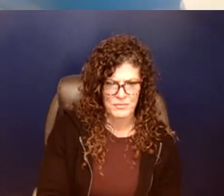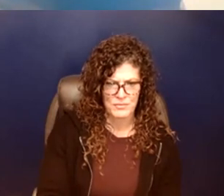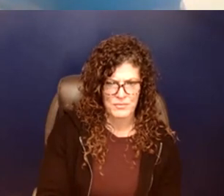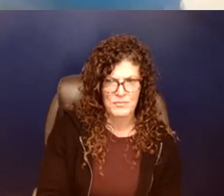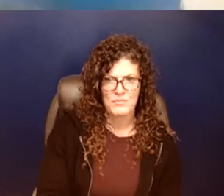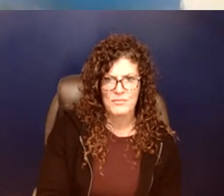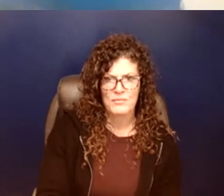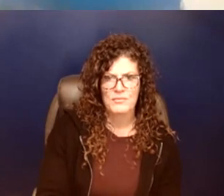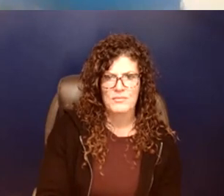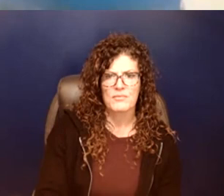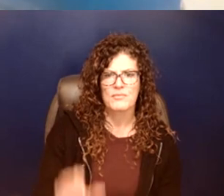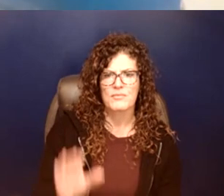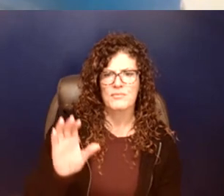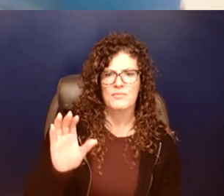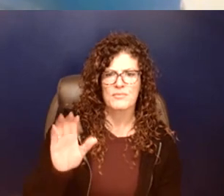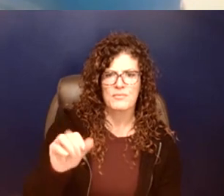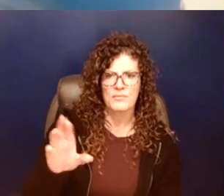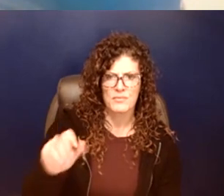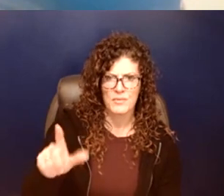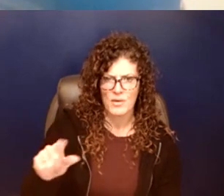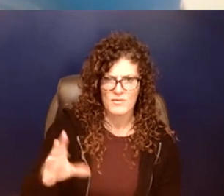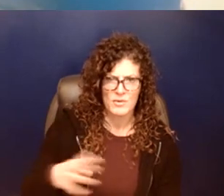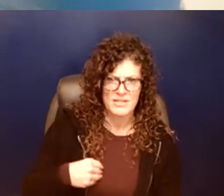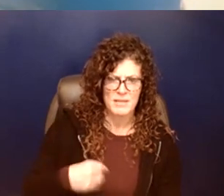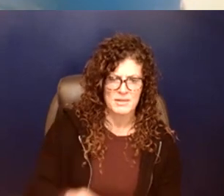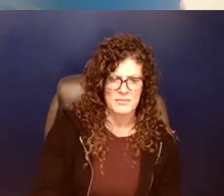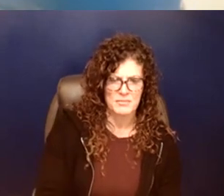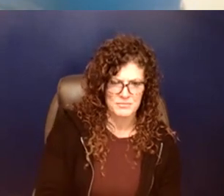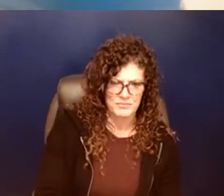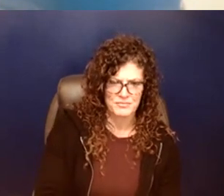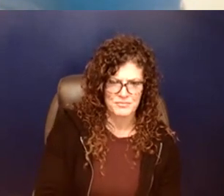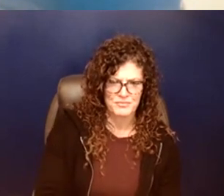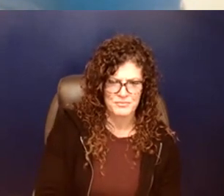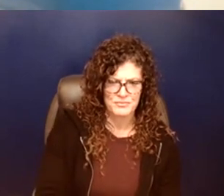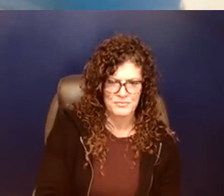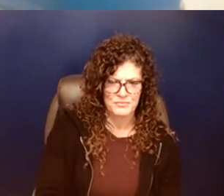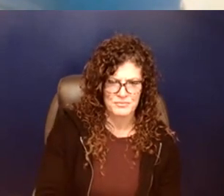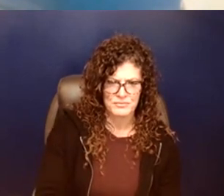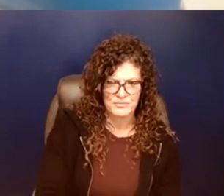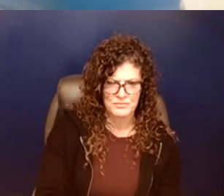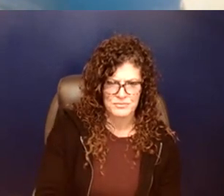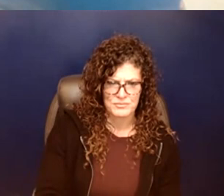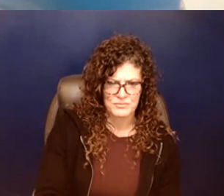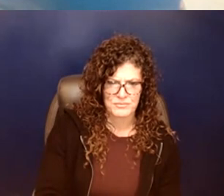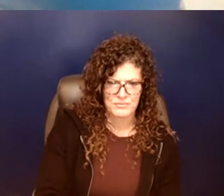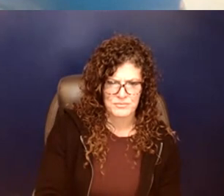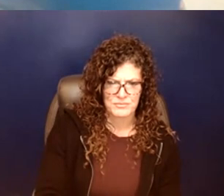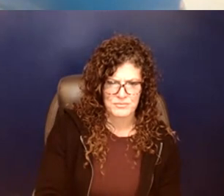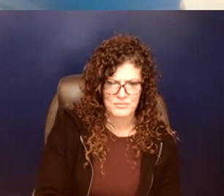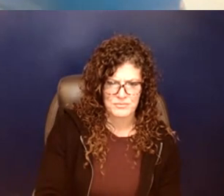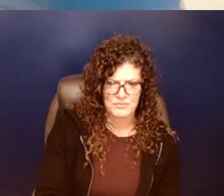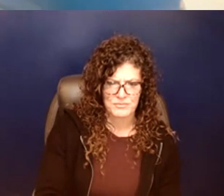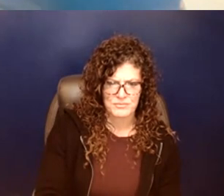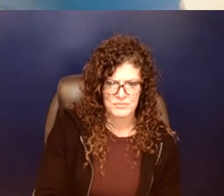Oh, Carol, you have to accept. If you want to speak, if you see the prompt, you have